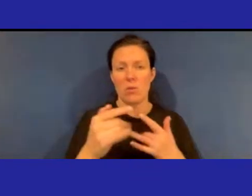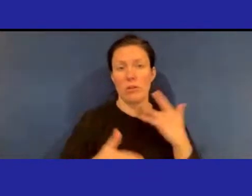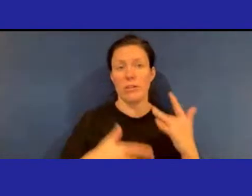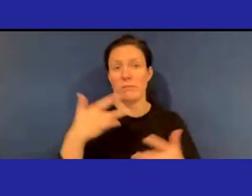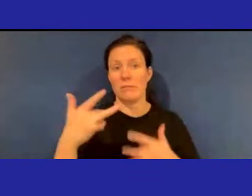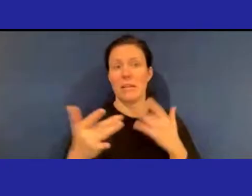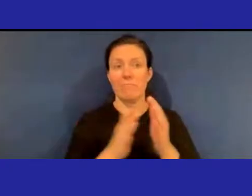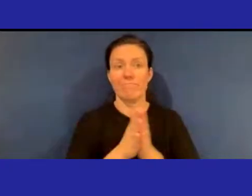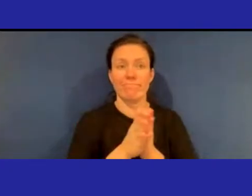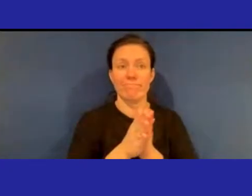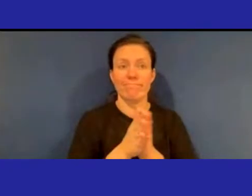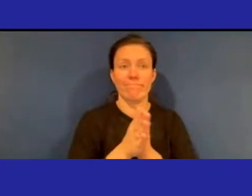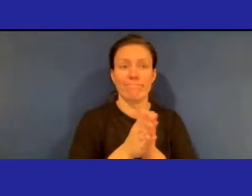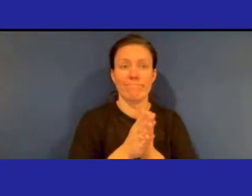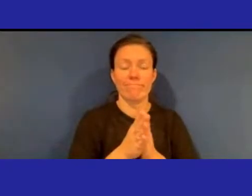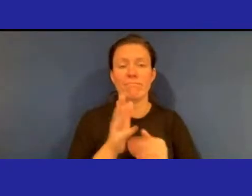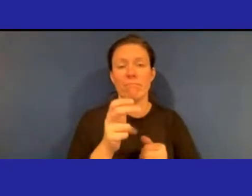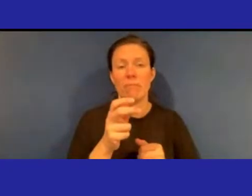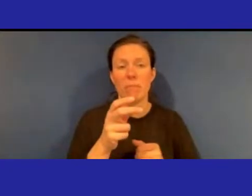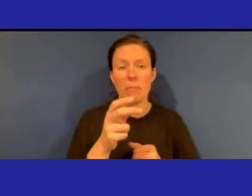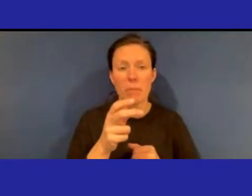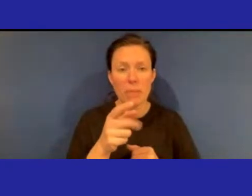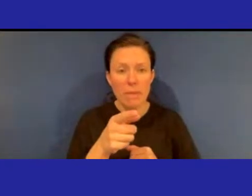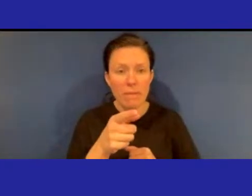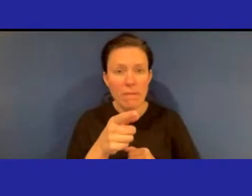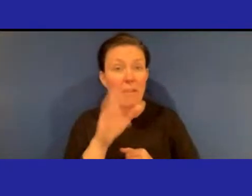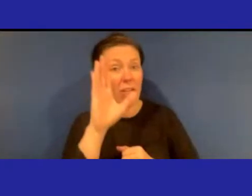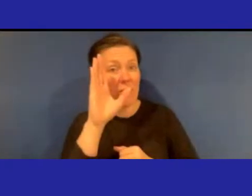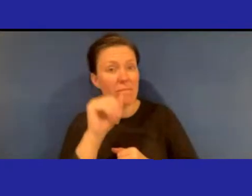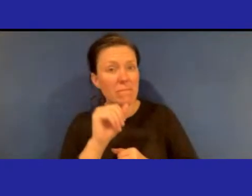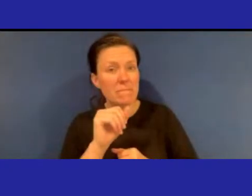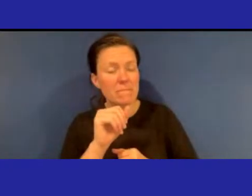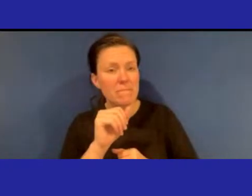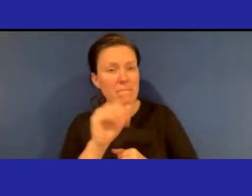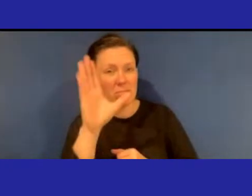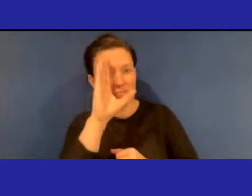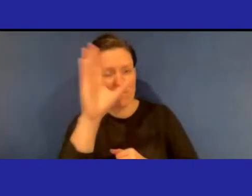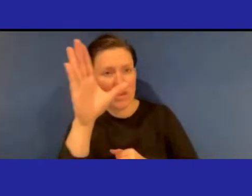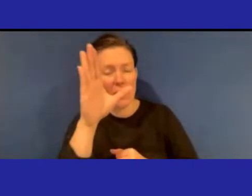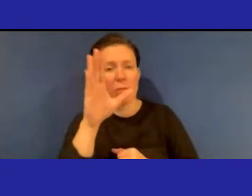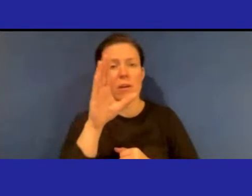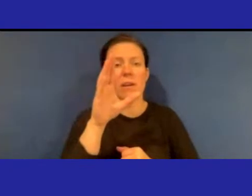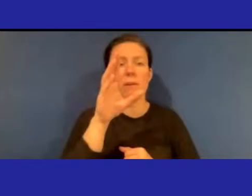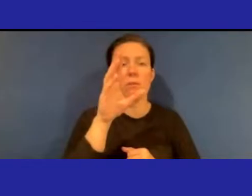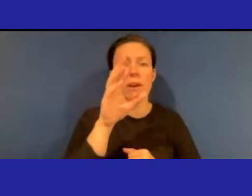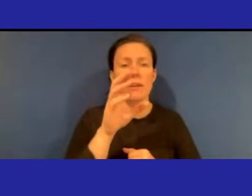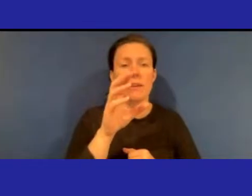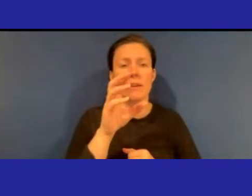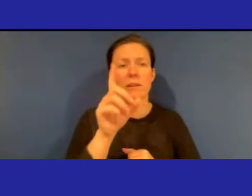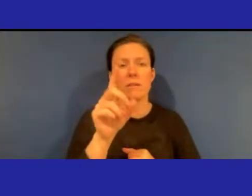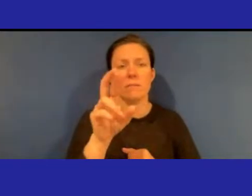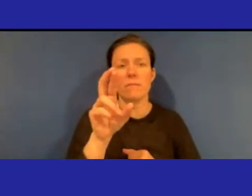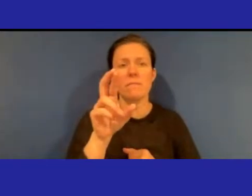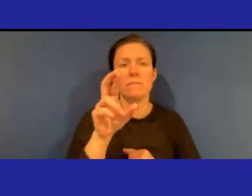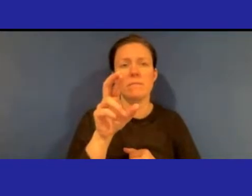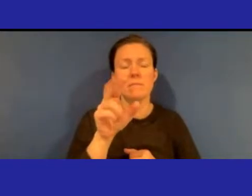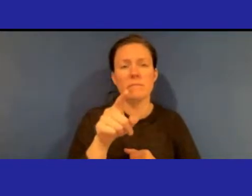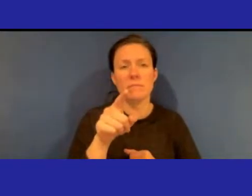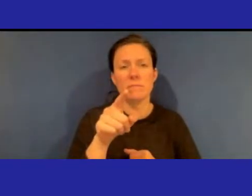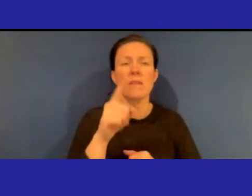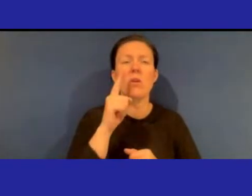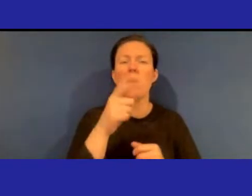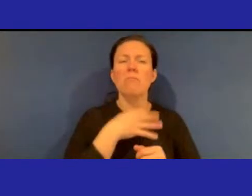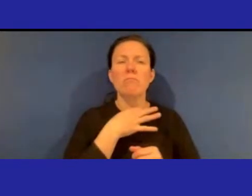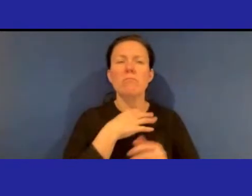just want to say hi to Dr. I'm sorry. Well, I'm sorry, hi. But to go back, in the transplant,